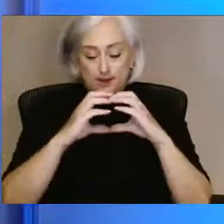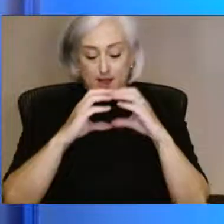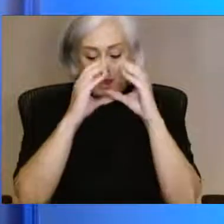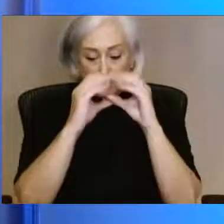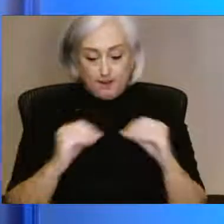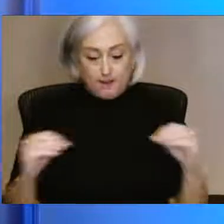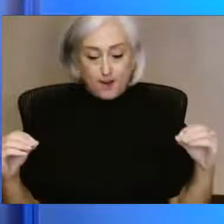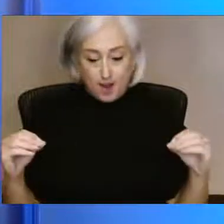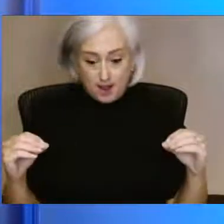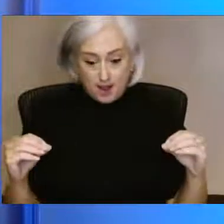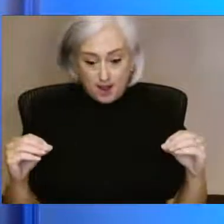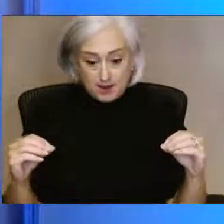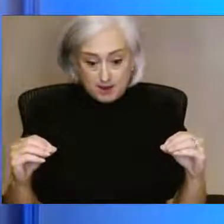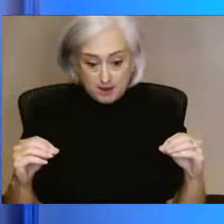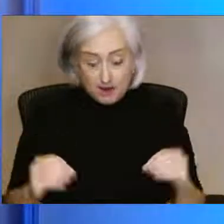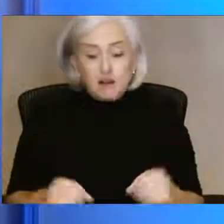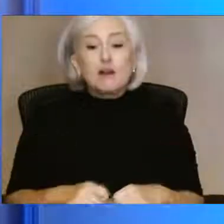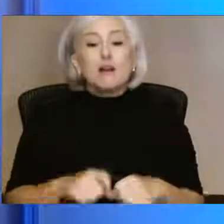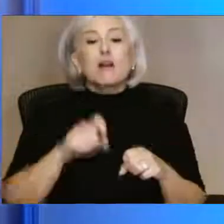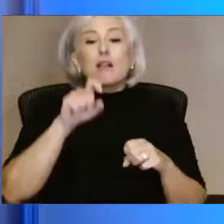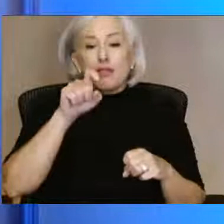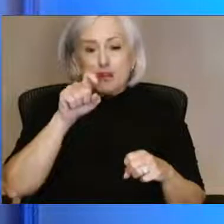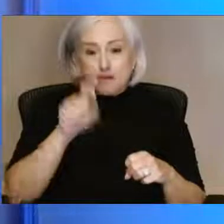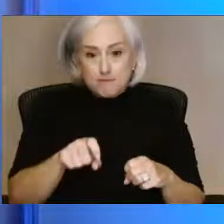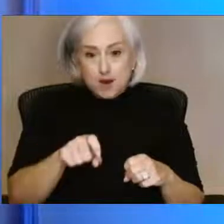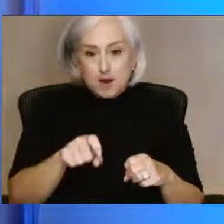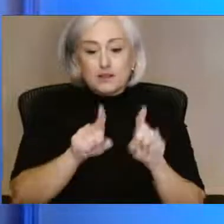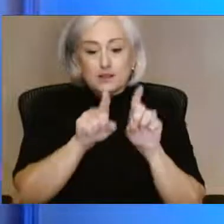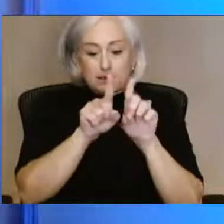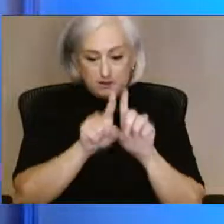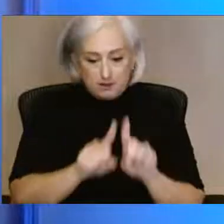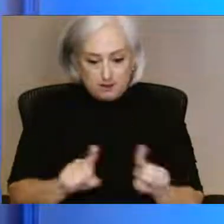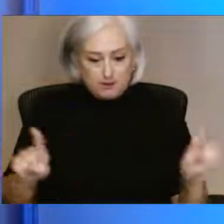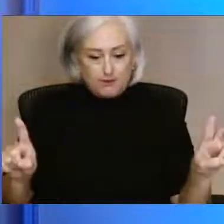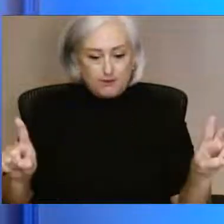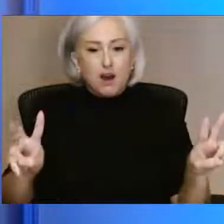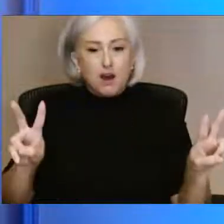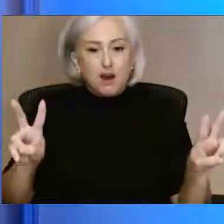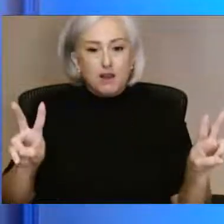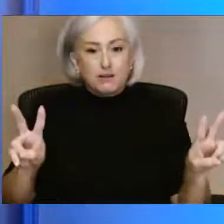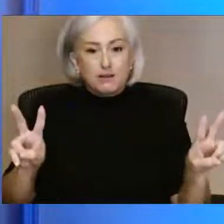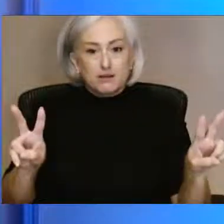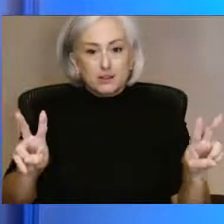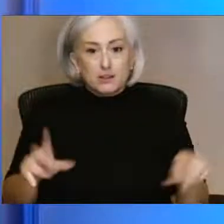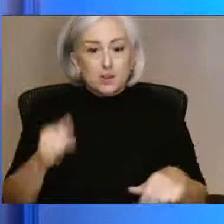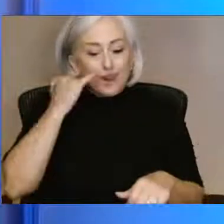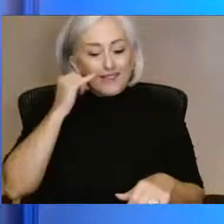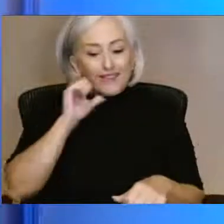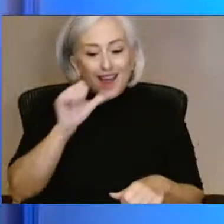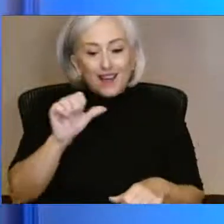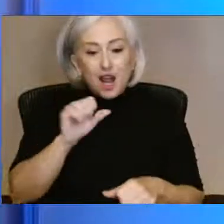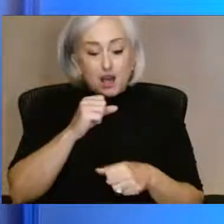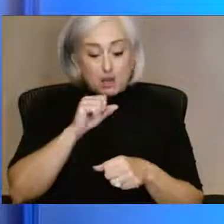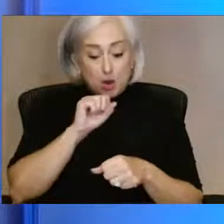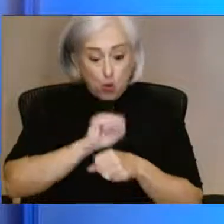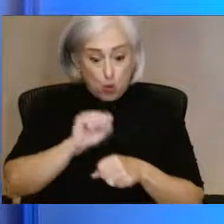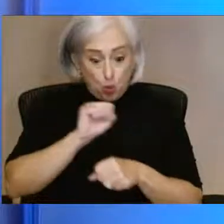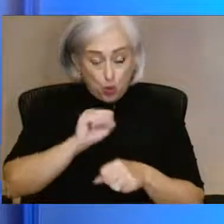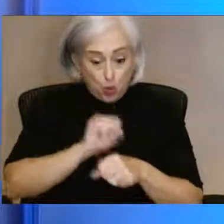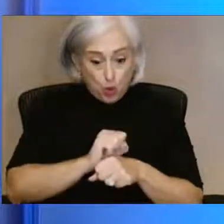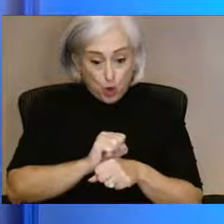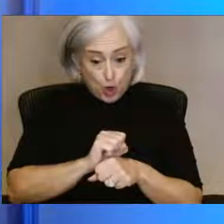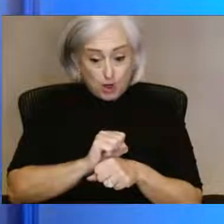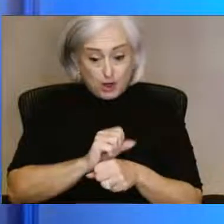working, one of those chromosomes might not get carried into the next cell, and that's going to result now in an altered